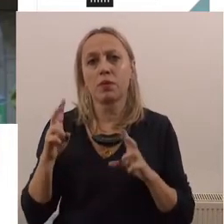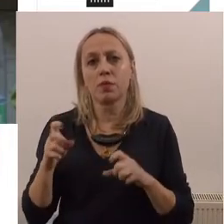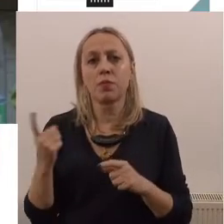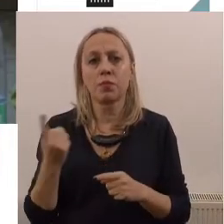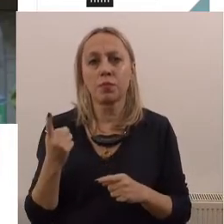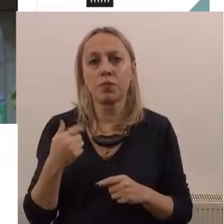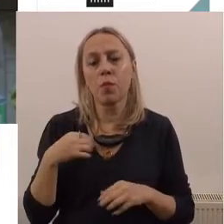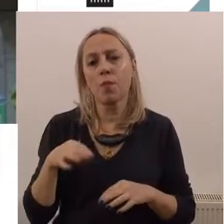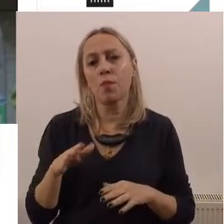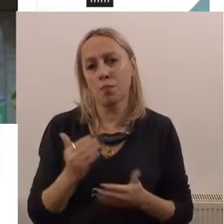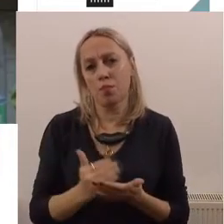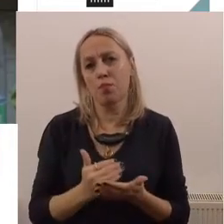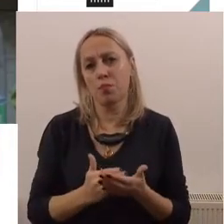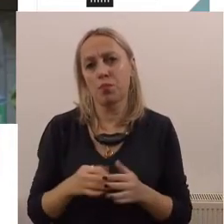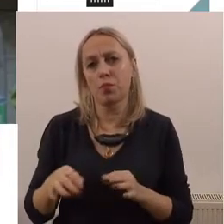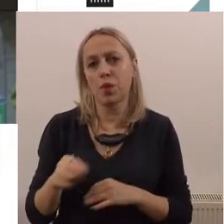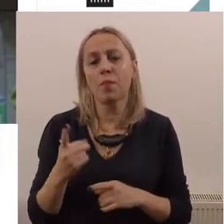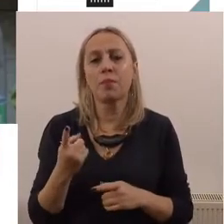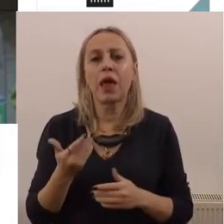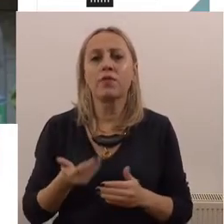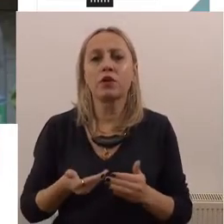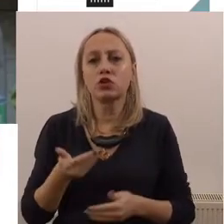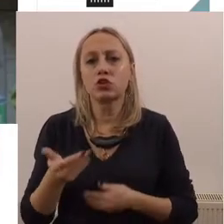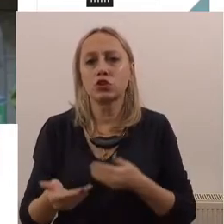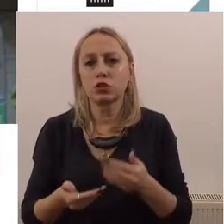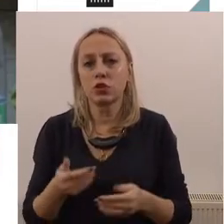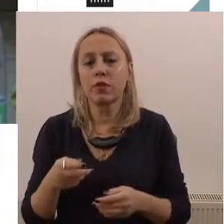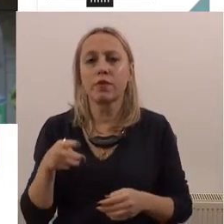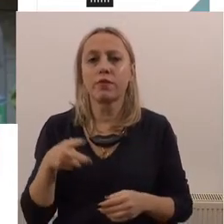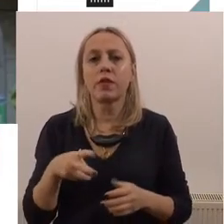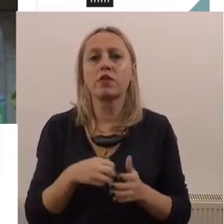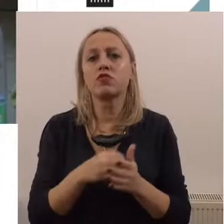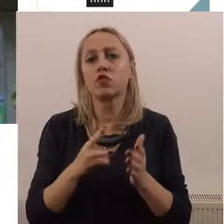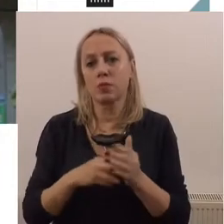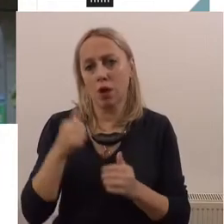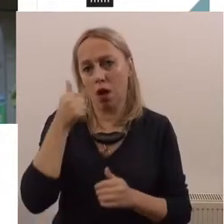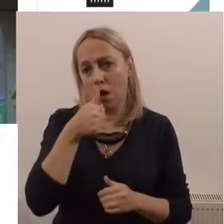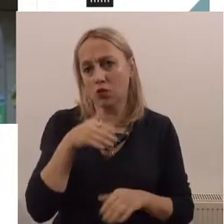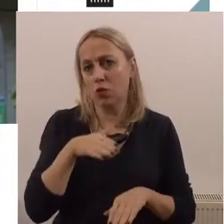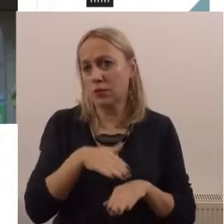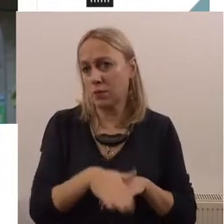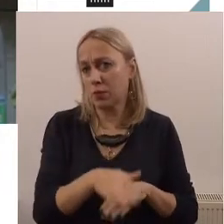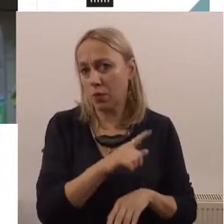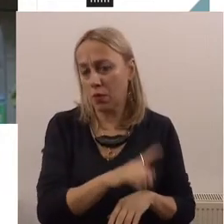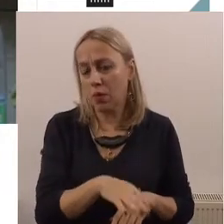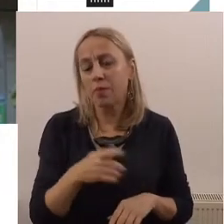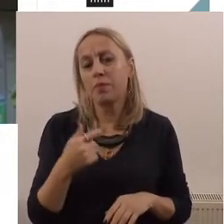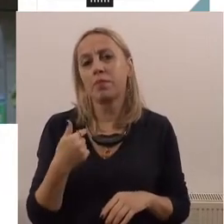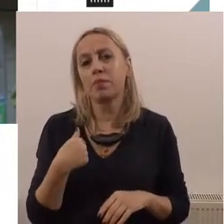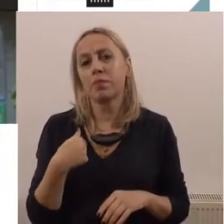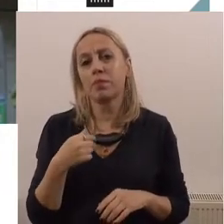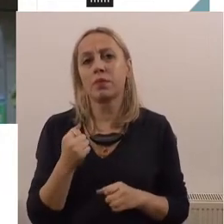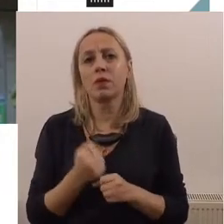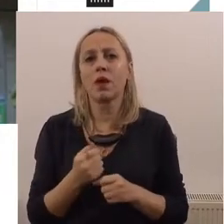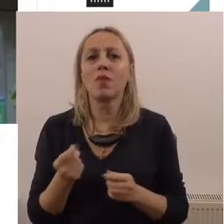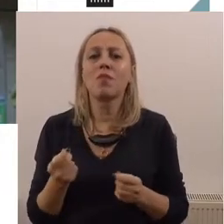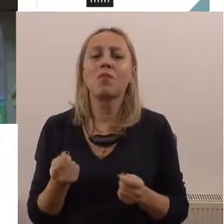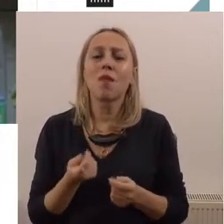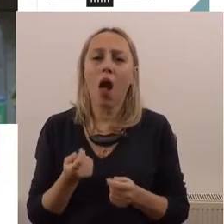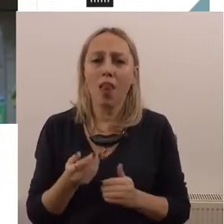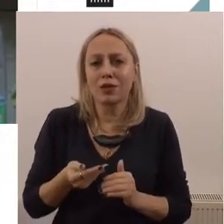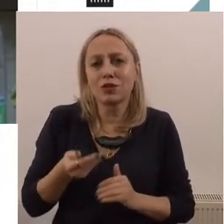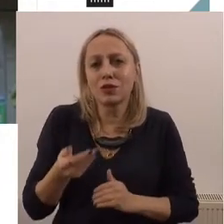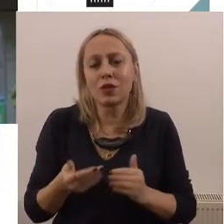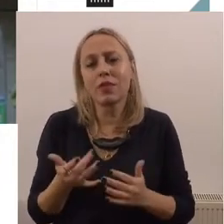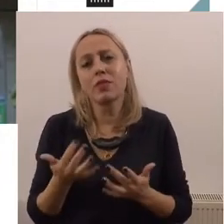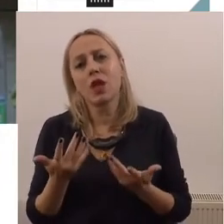our educational practices, we started the program that was called The First Steps. It took place in 2018, and we were